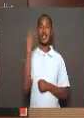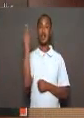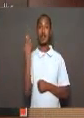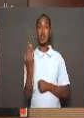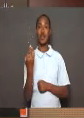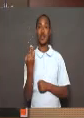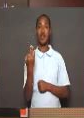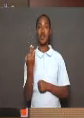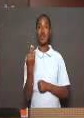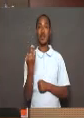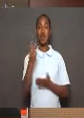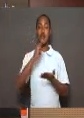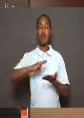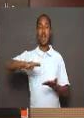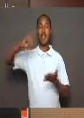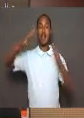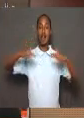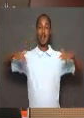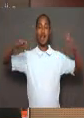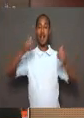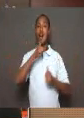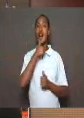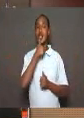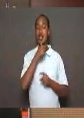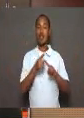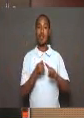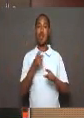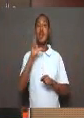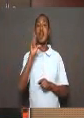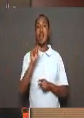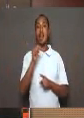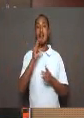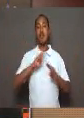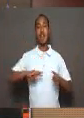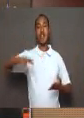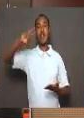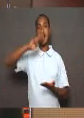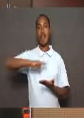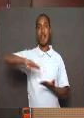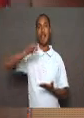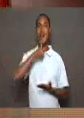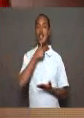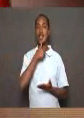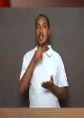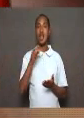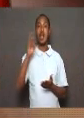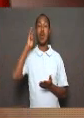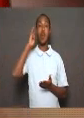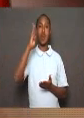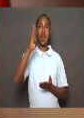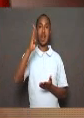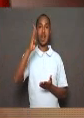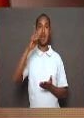the formation of volatile acids from non-volatile acids. We will